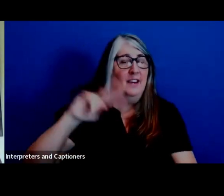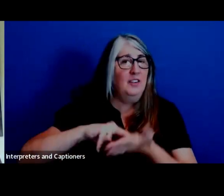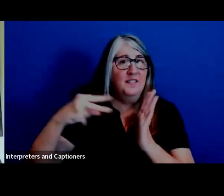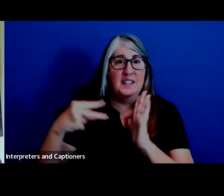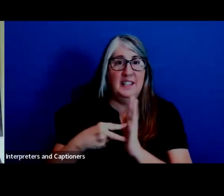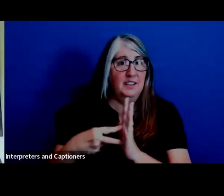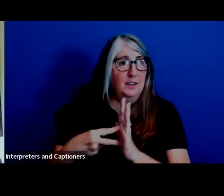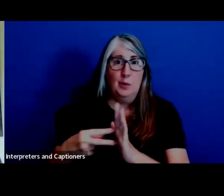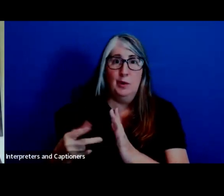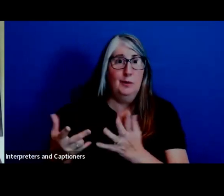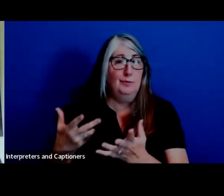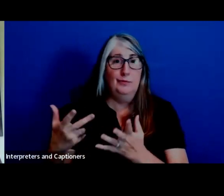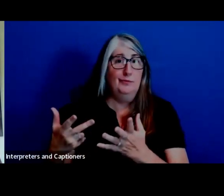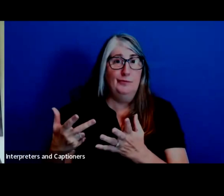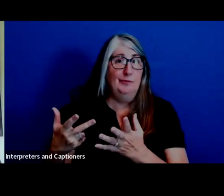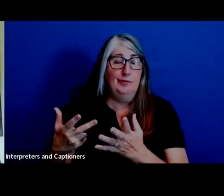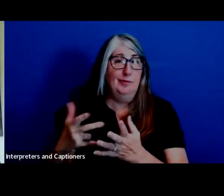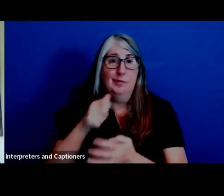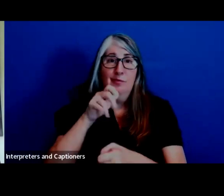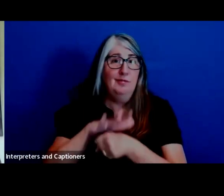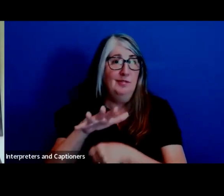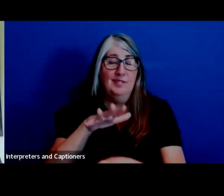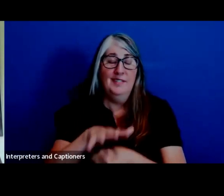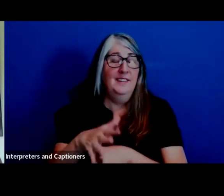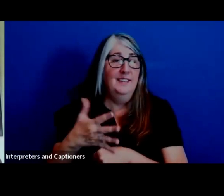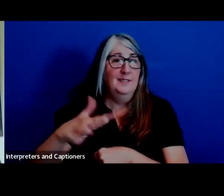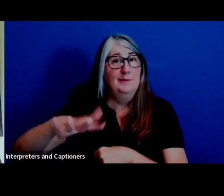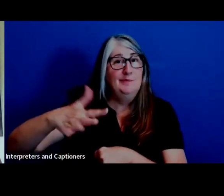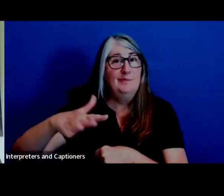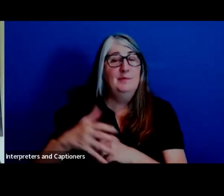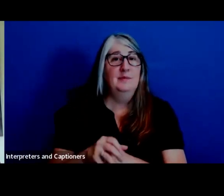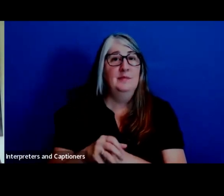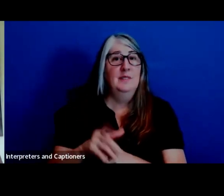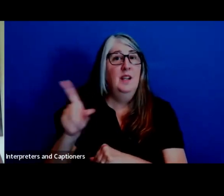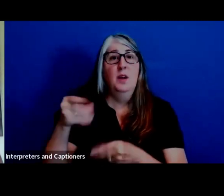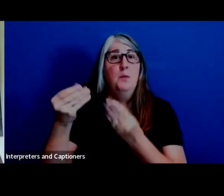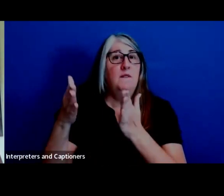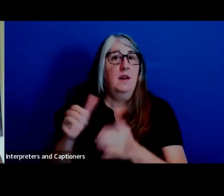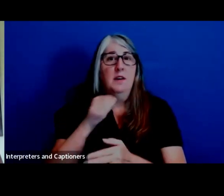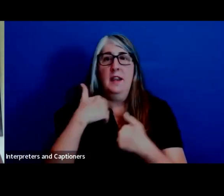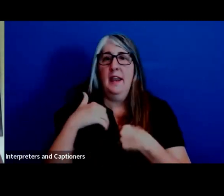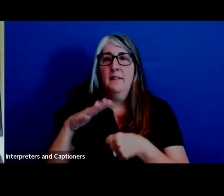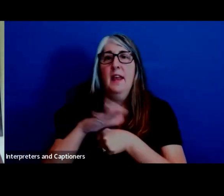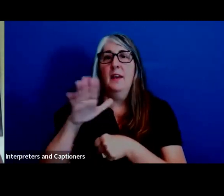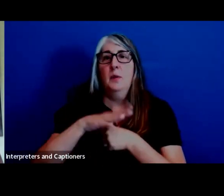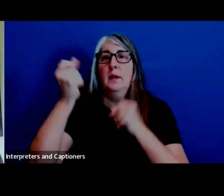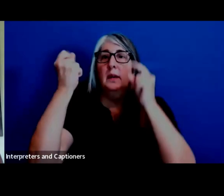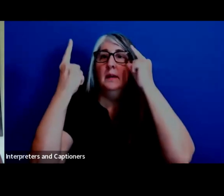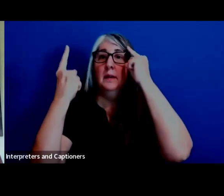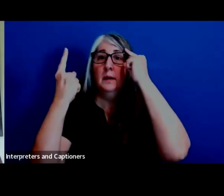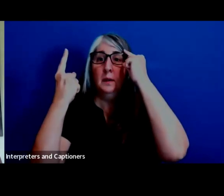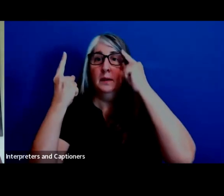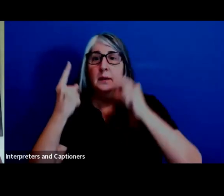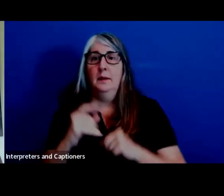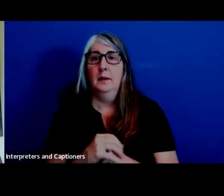were kind of lacking. I think at best, providers didn't have an adequate understanding,